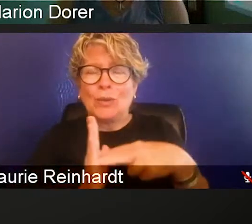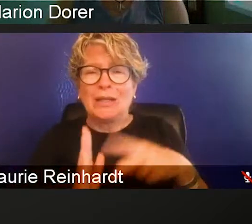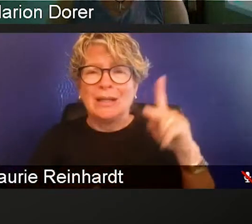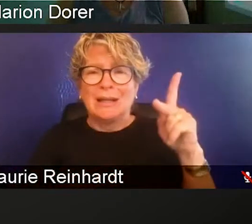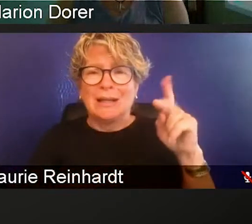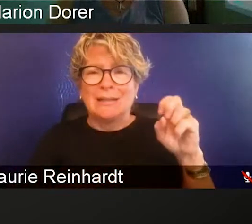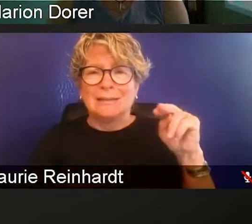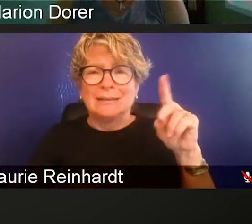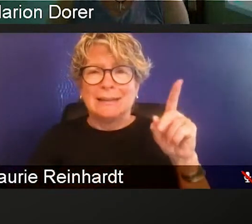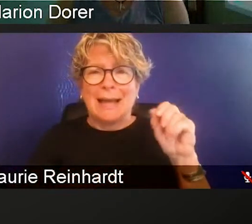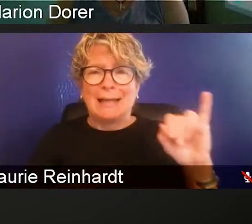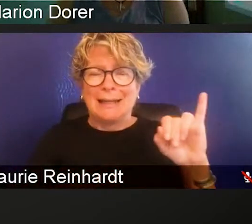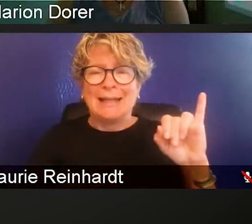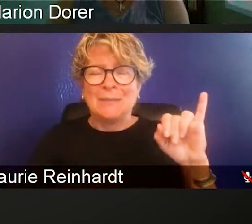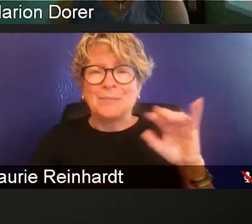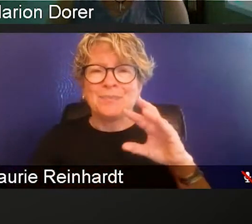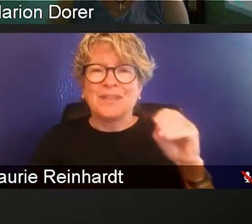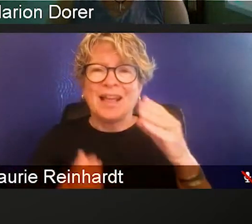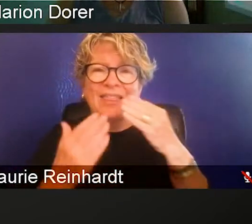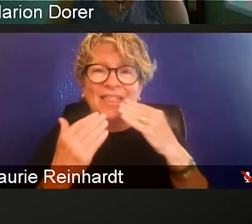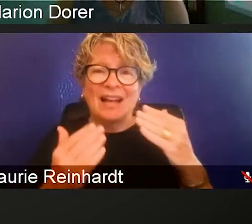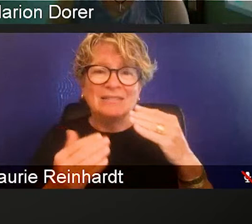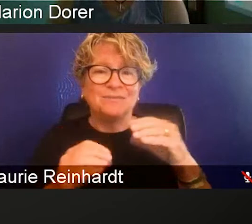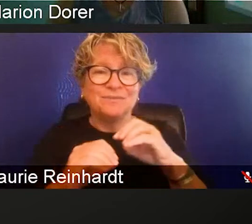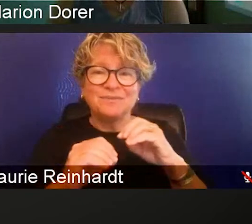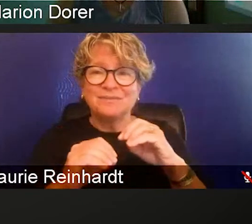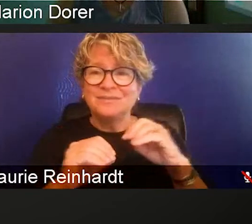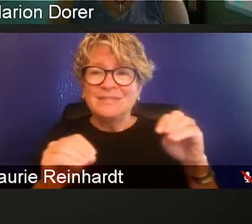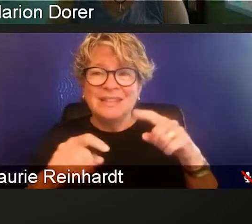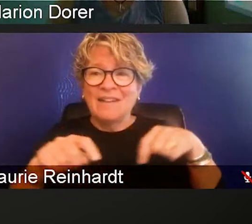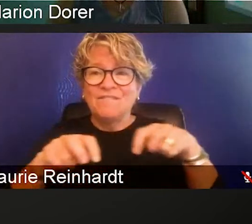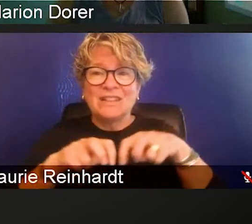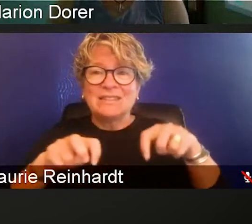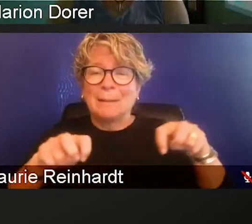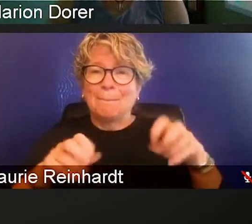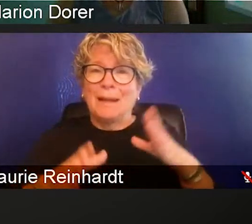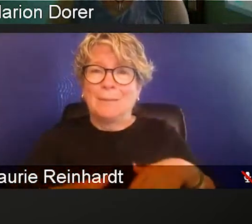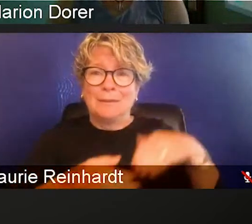for the introduction. I don't, none of us, I think here, certainly not me, claim to be an